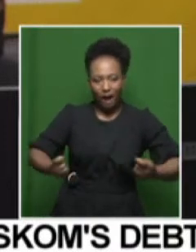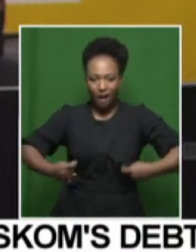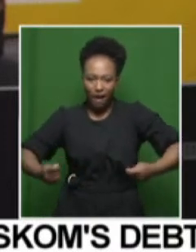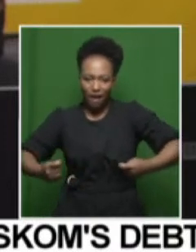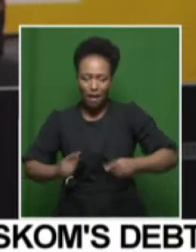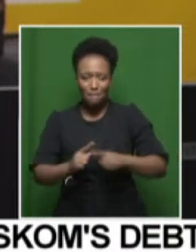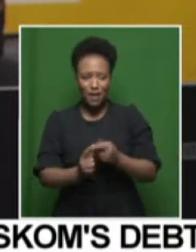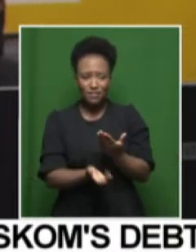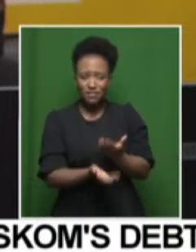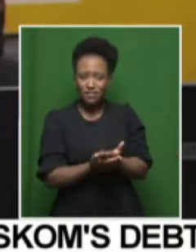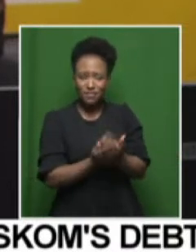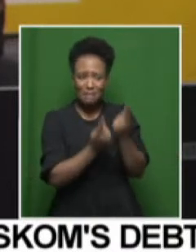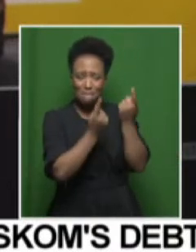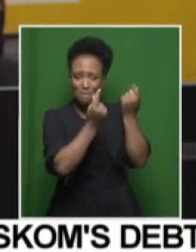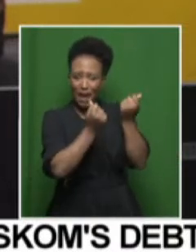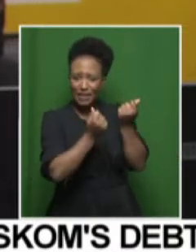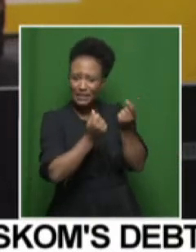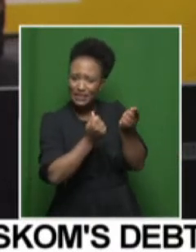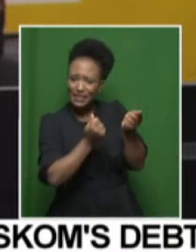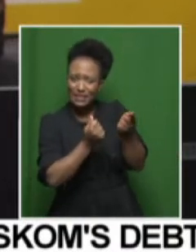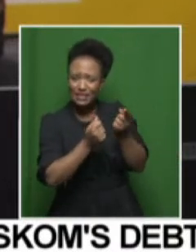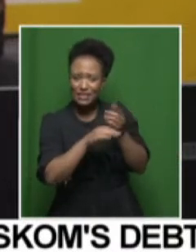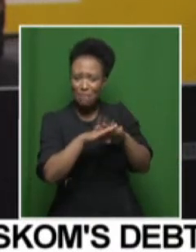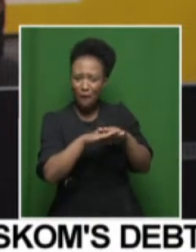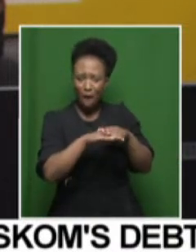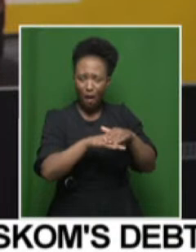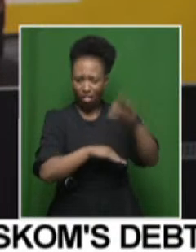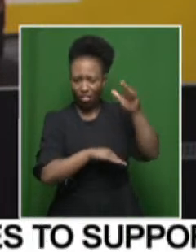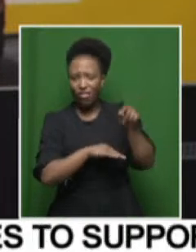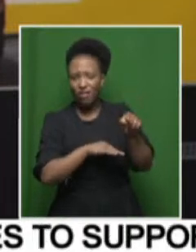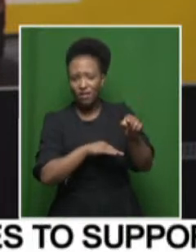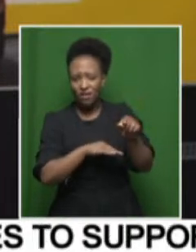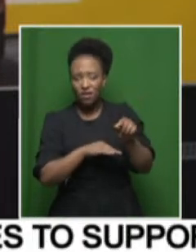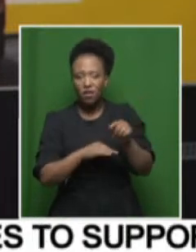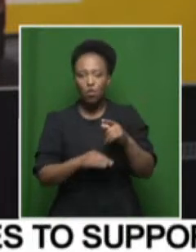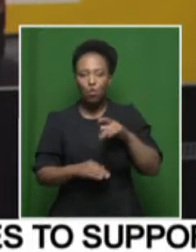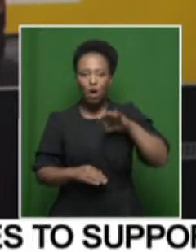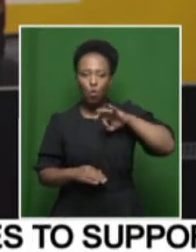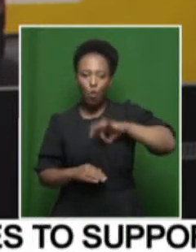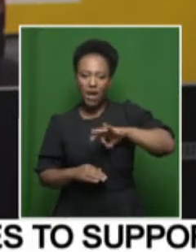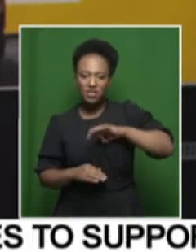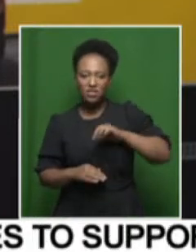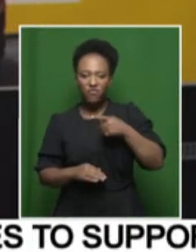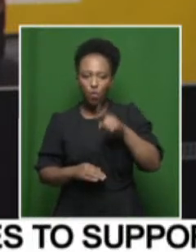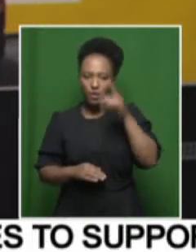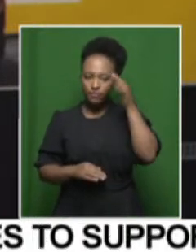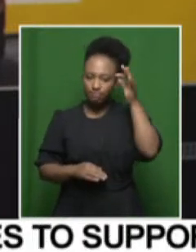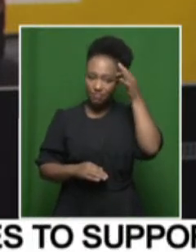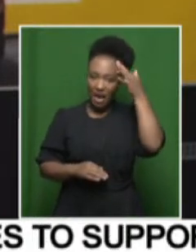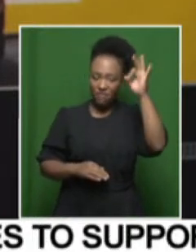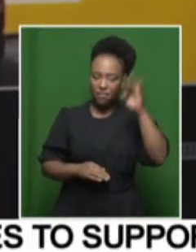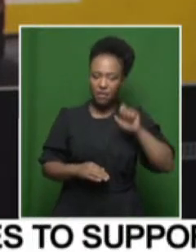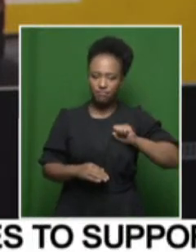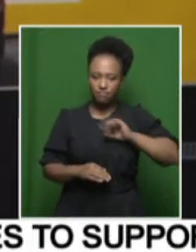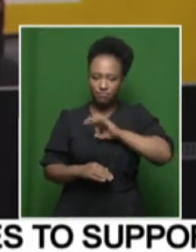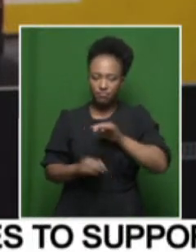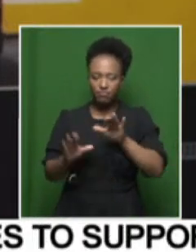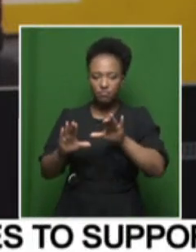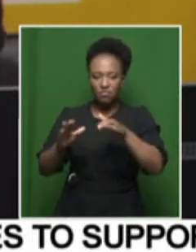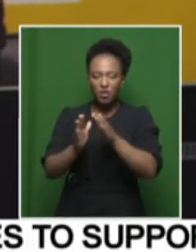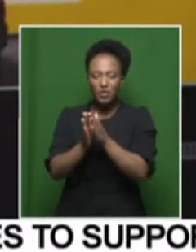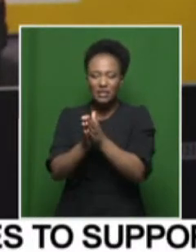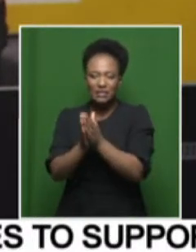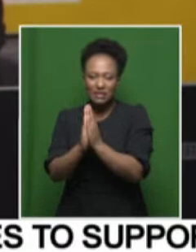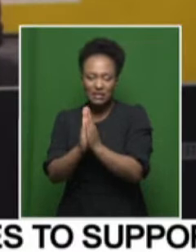resources, pressures from public service wage bill, and continued request for financial support